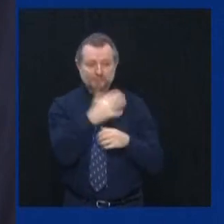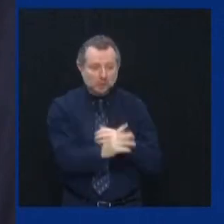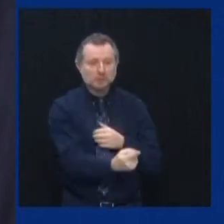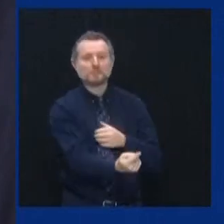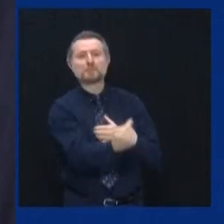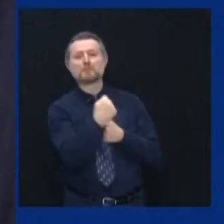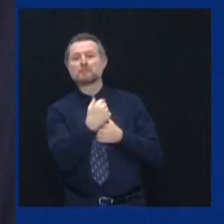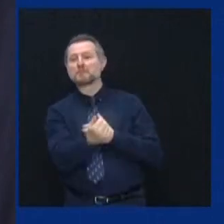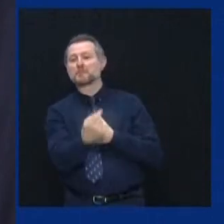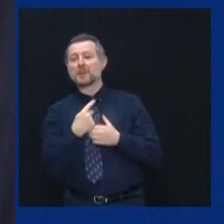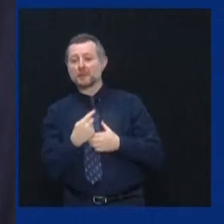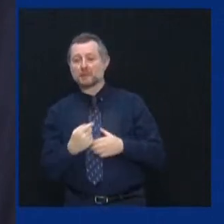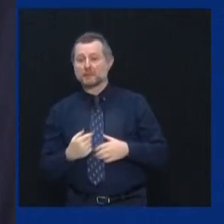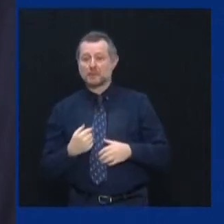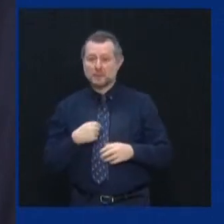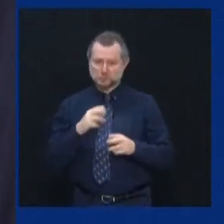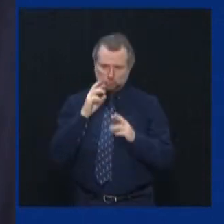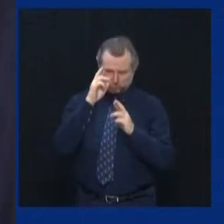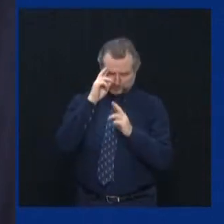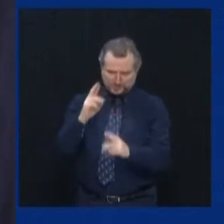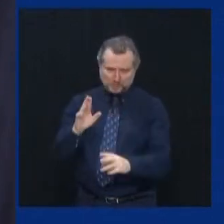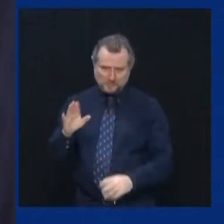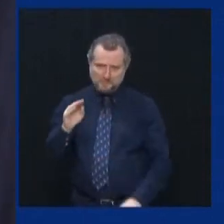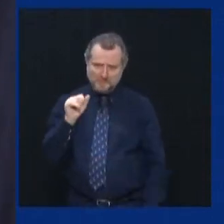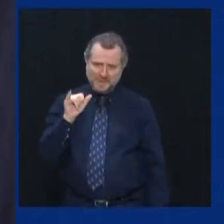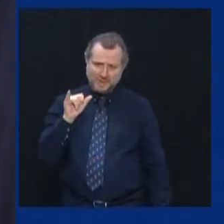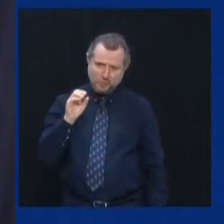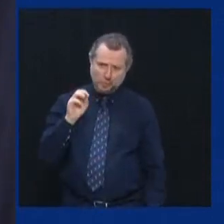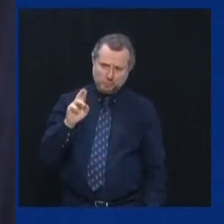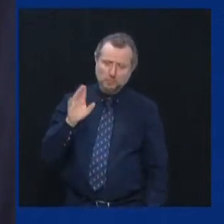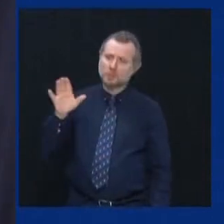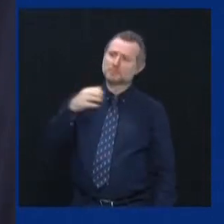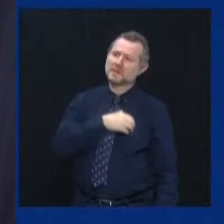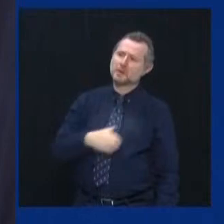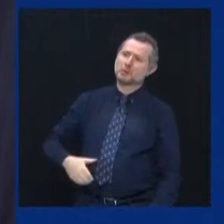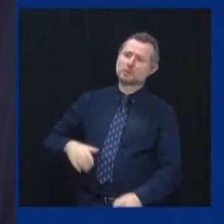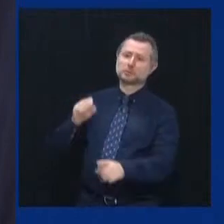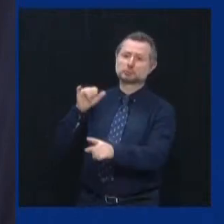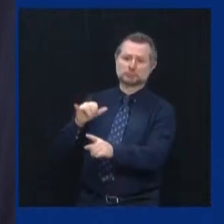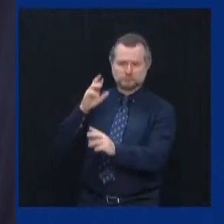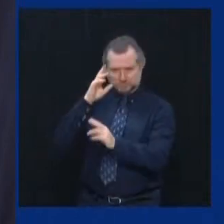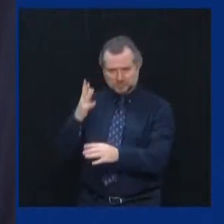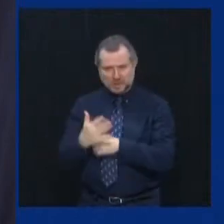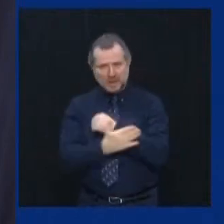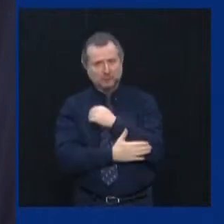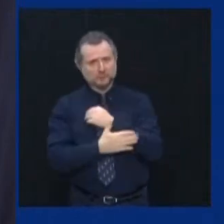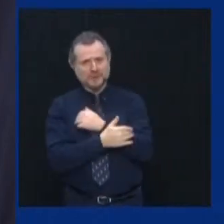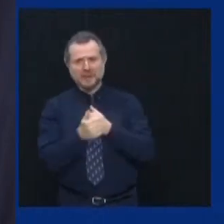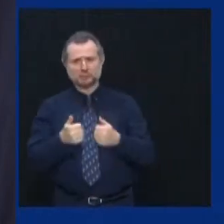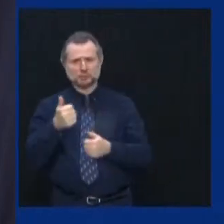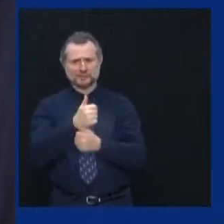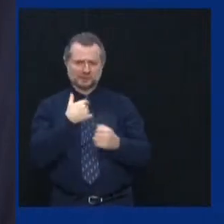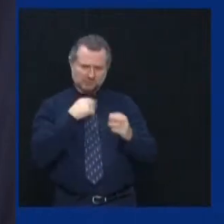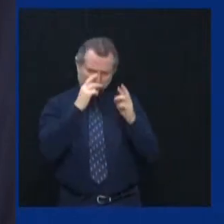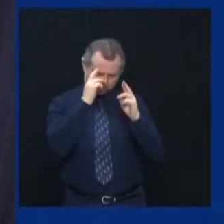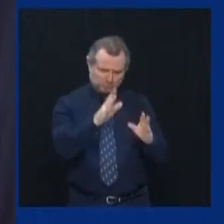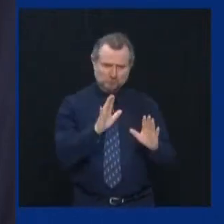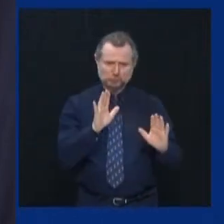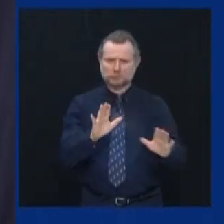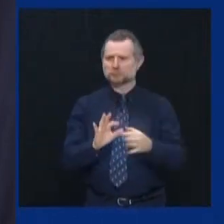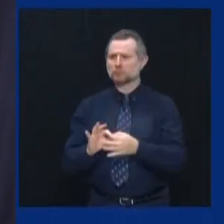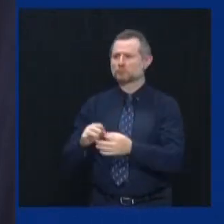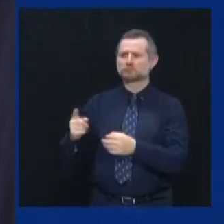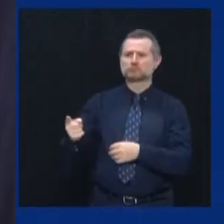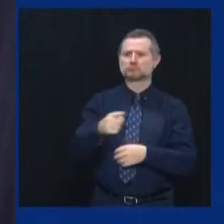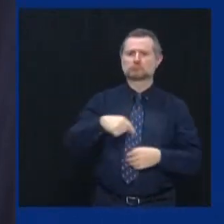of respect for the mayor, and I have a great deal of respect for the county executive. We've done a lot of good things together, and